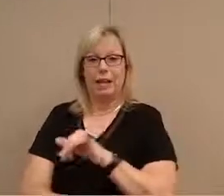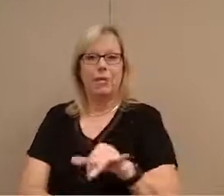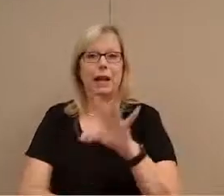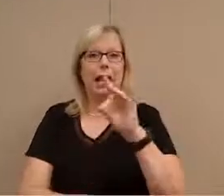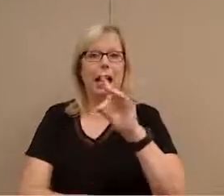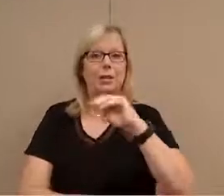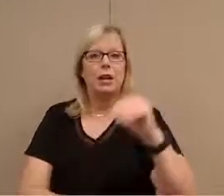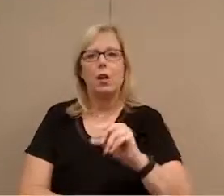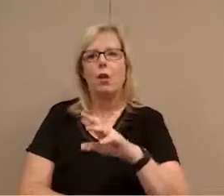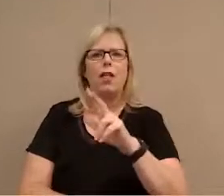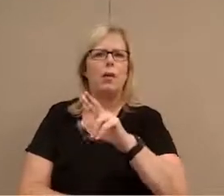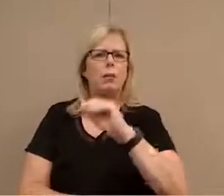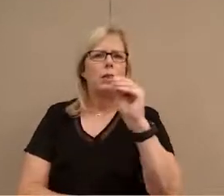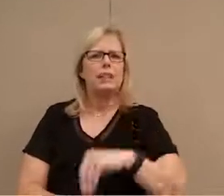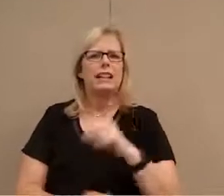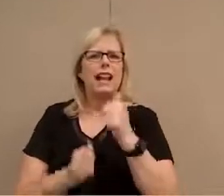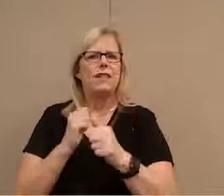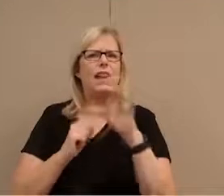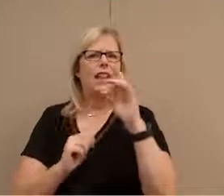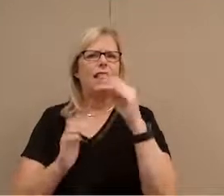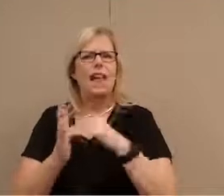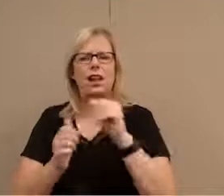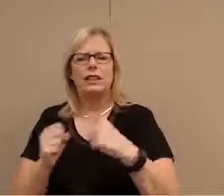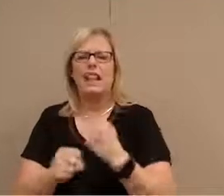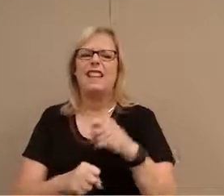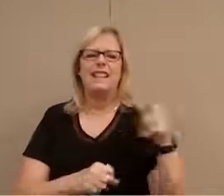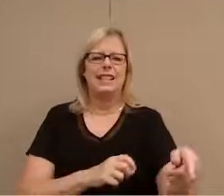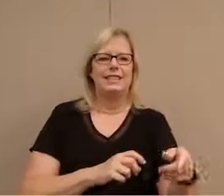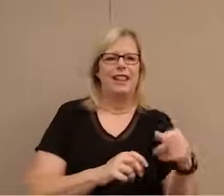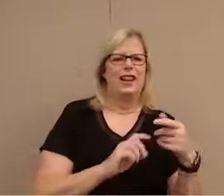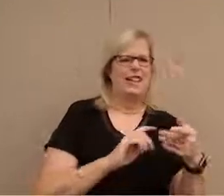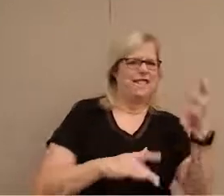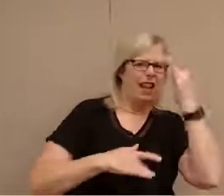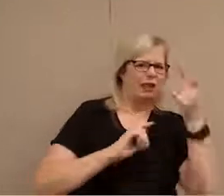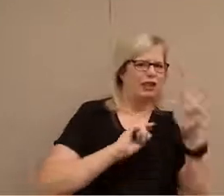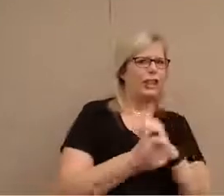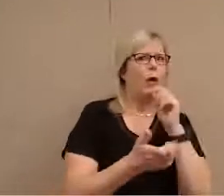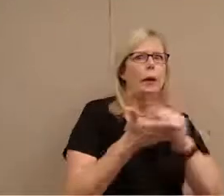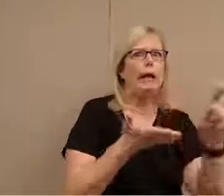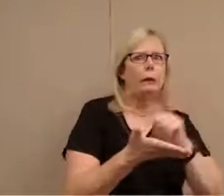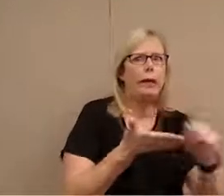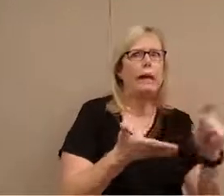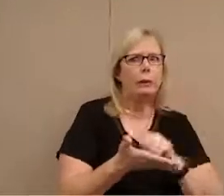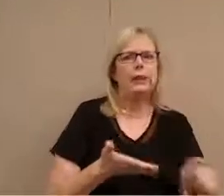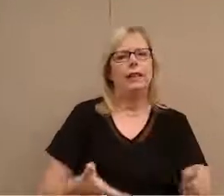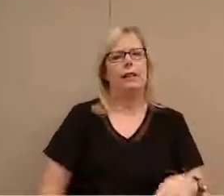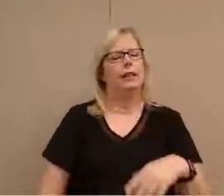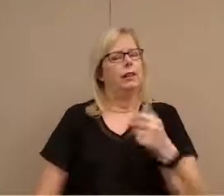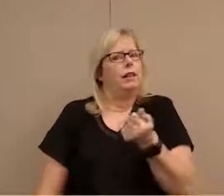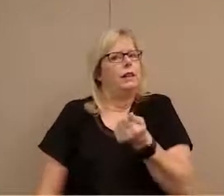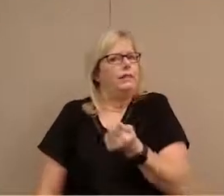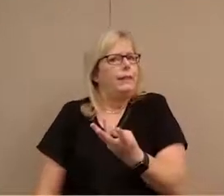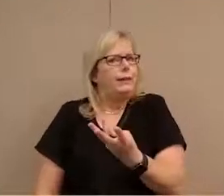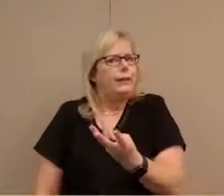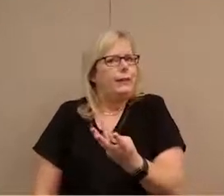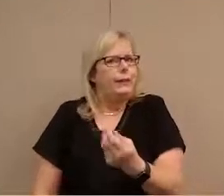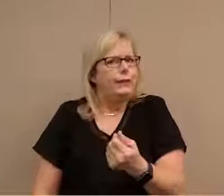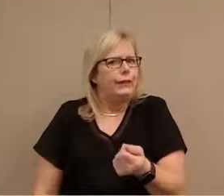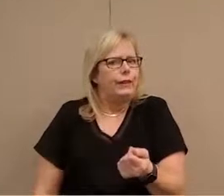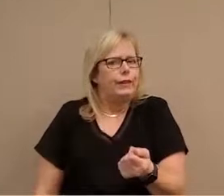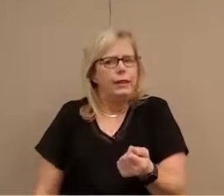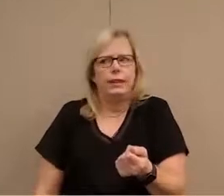8% or 3% every 8,000 years. This virus is changing every week. So the fuel for